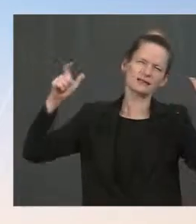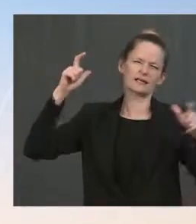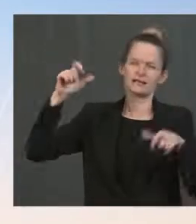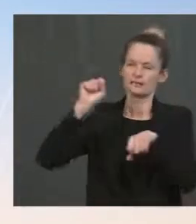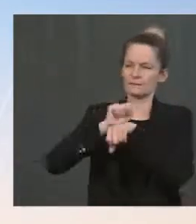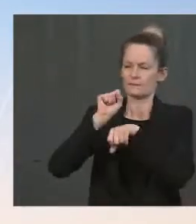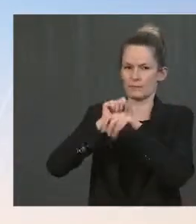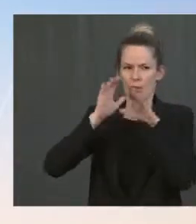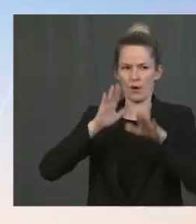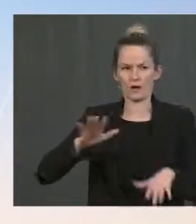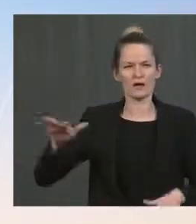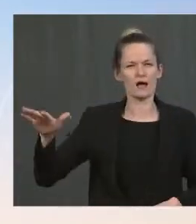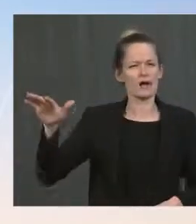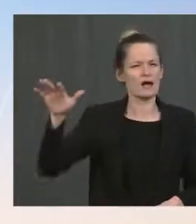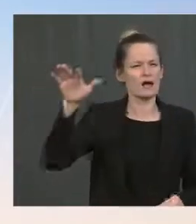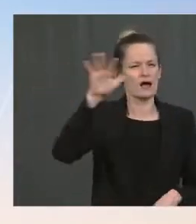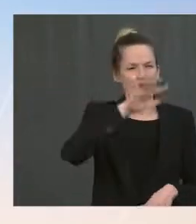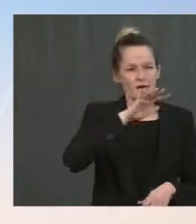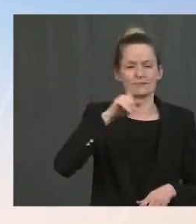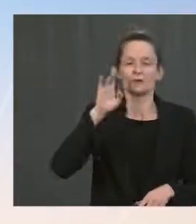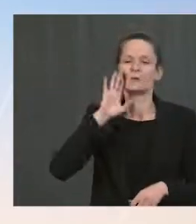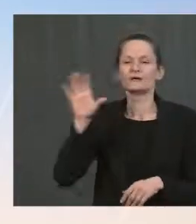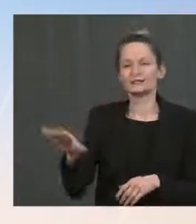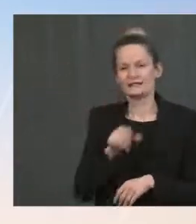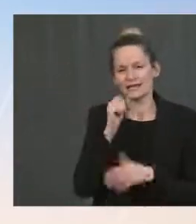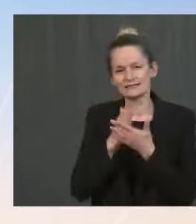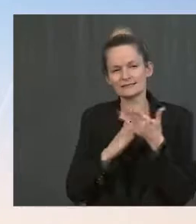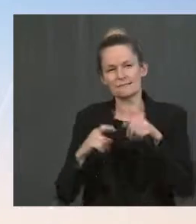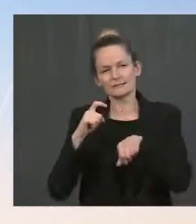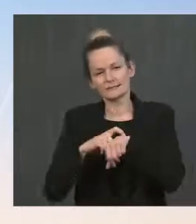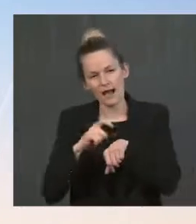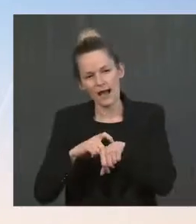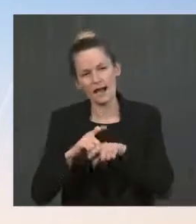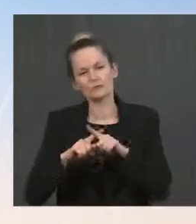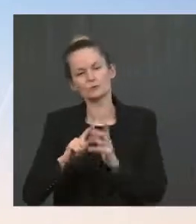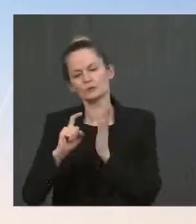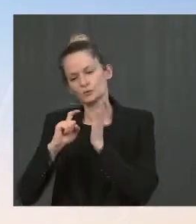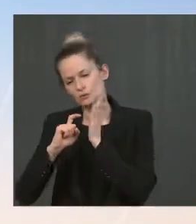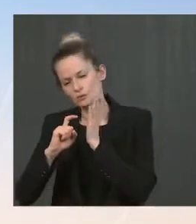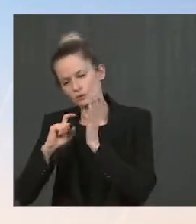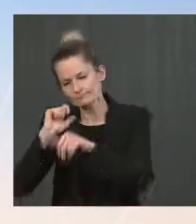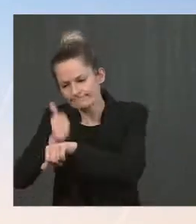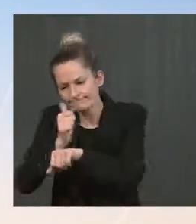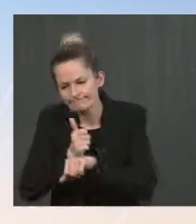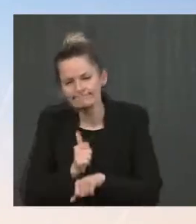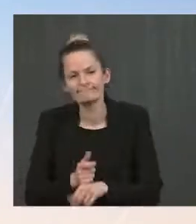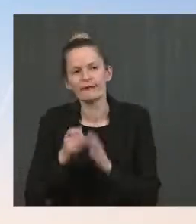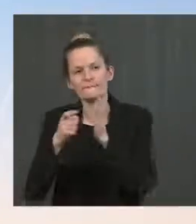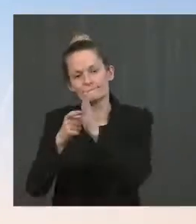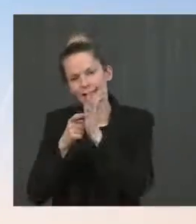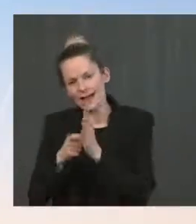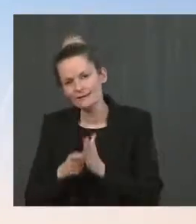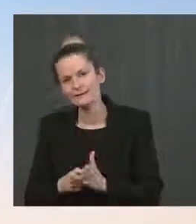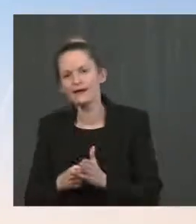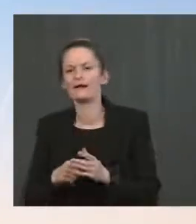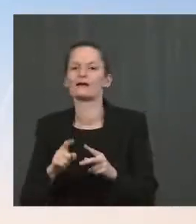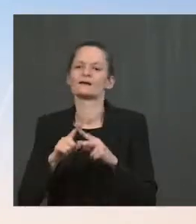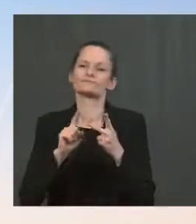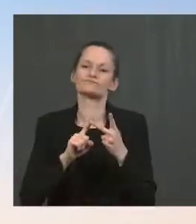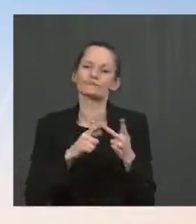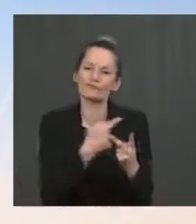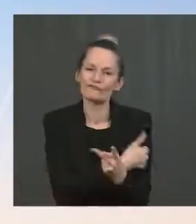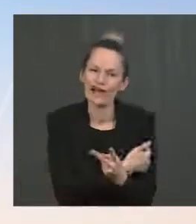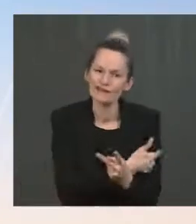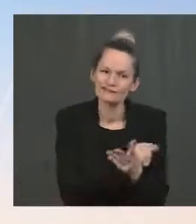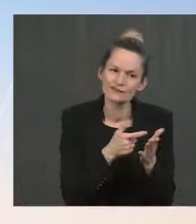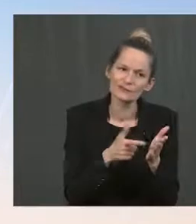time to implement any mandates or mandates that would require vaccination by employees. There are some